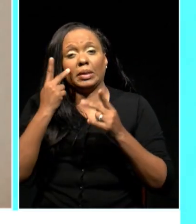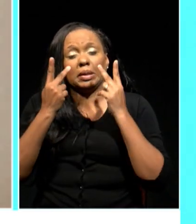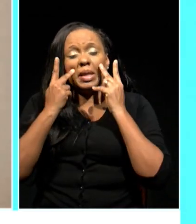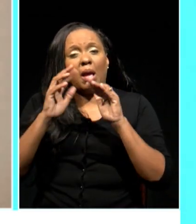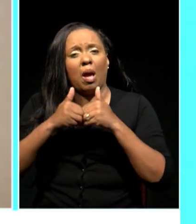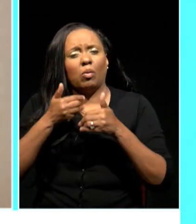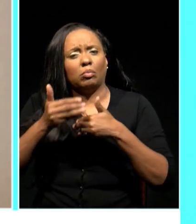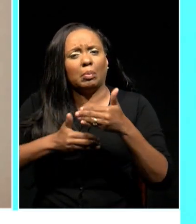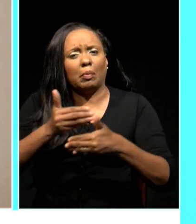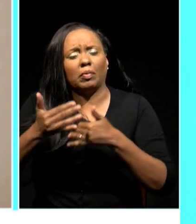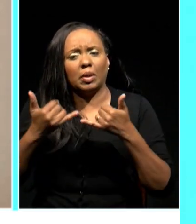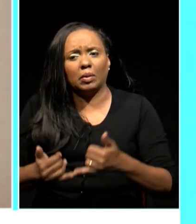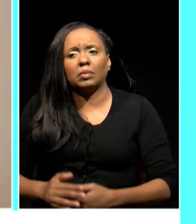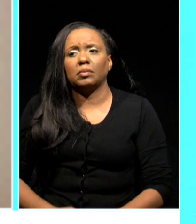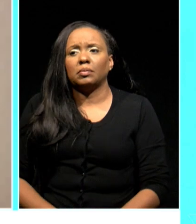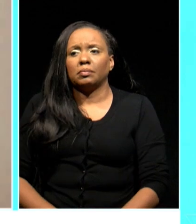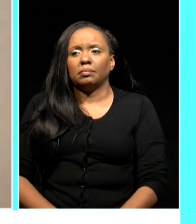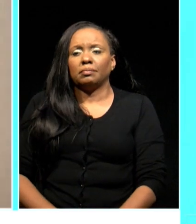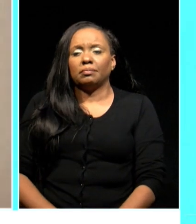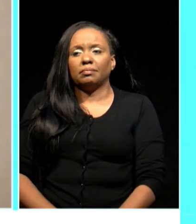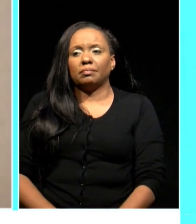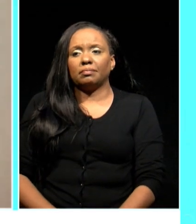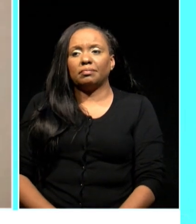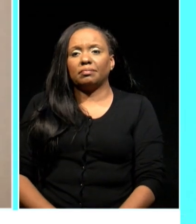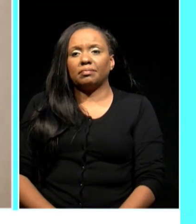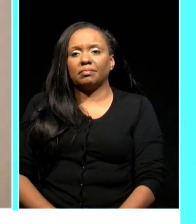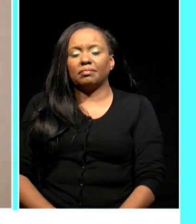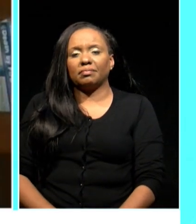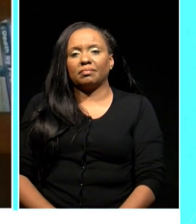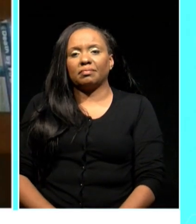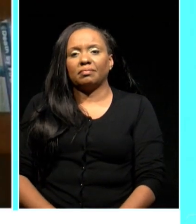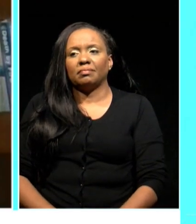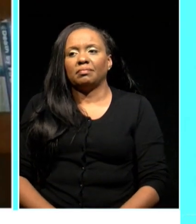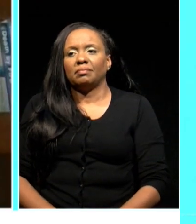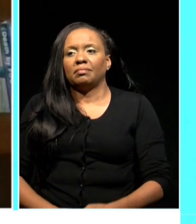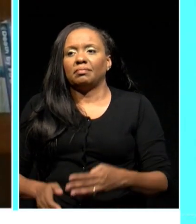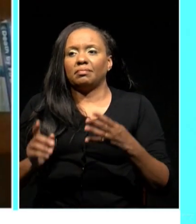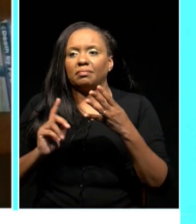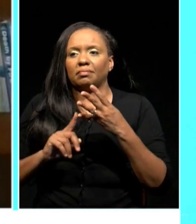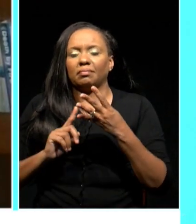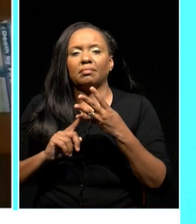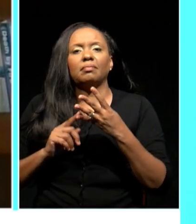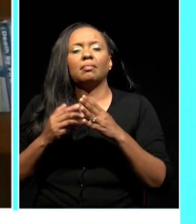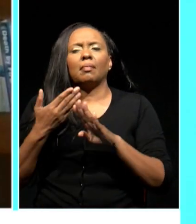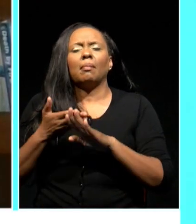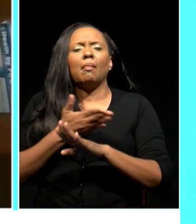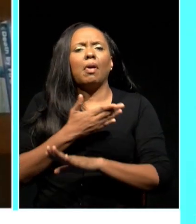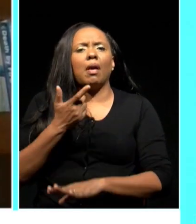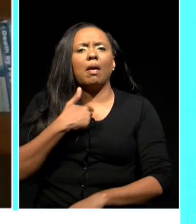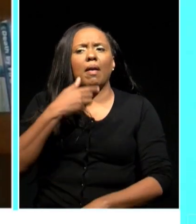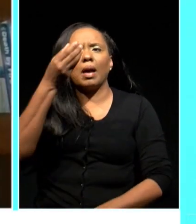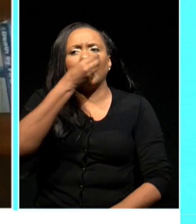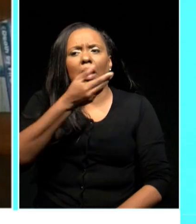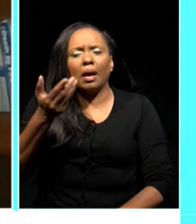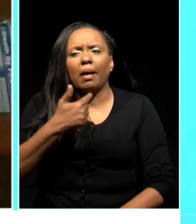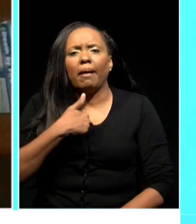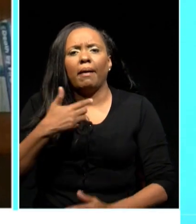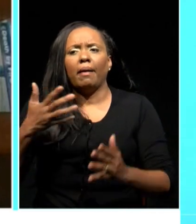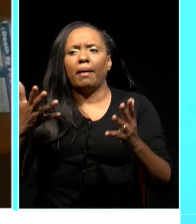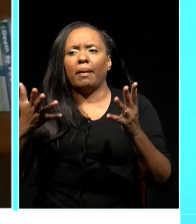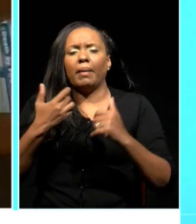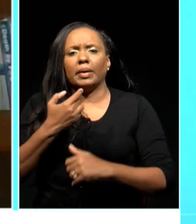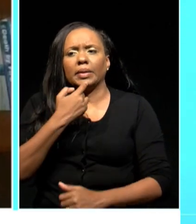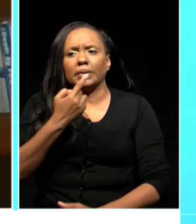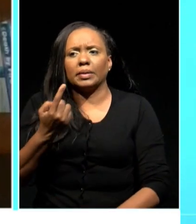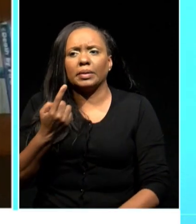Okay, Dr. Tennyson Joseph? Yeah, before I go straight into my what I thought were the lowlights, I just wanted to say,